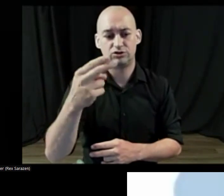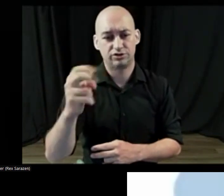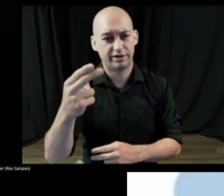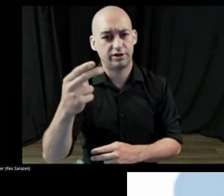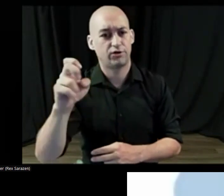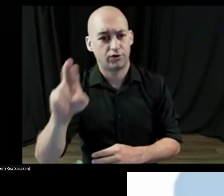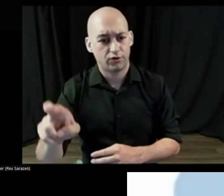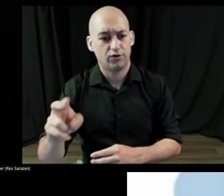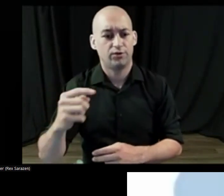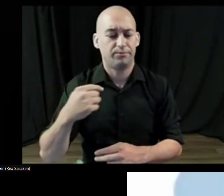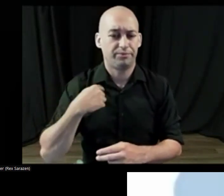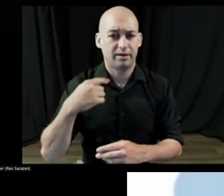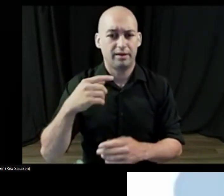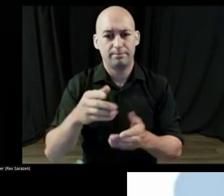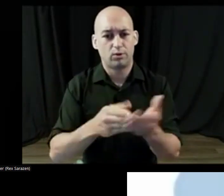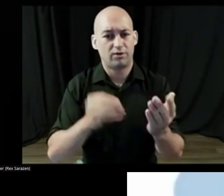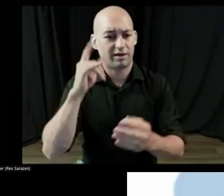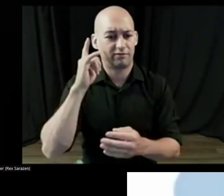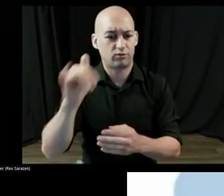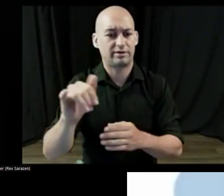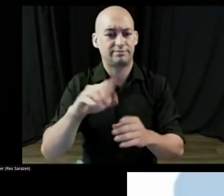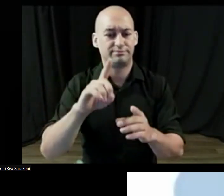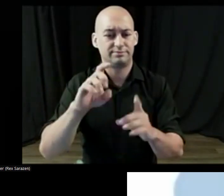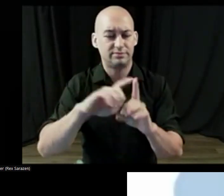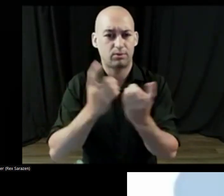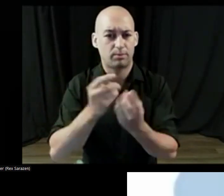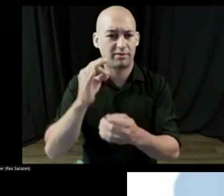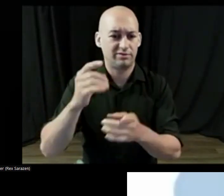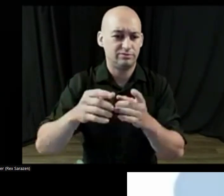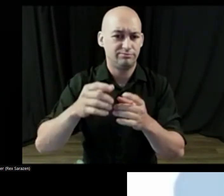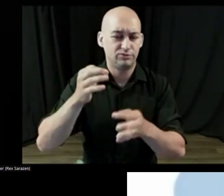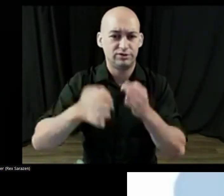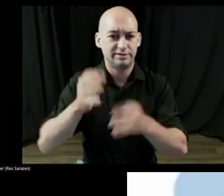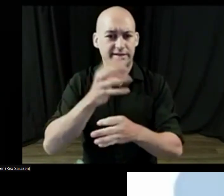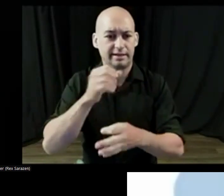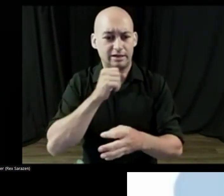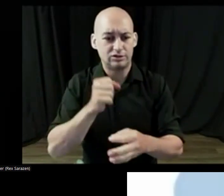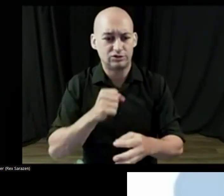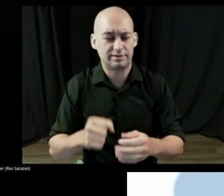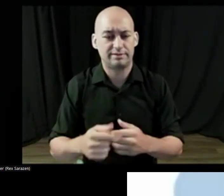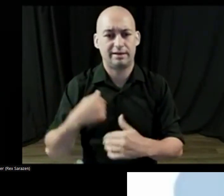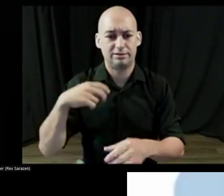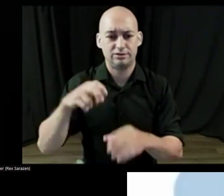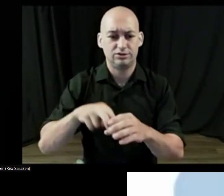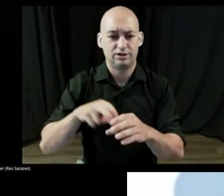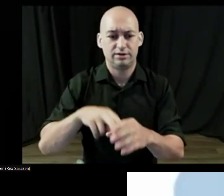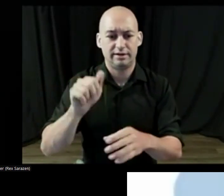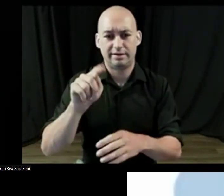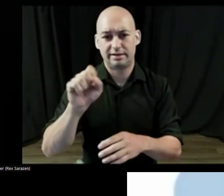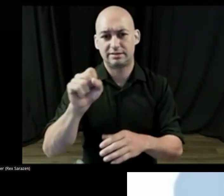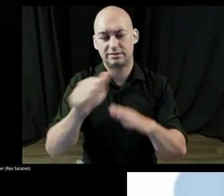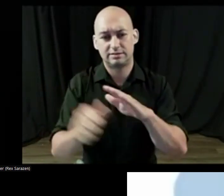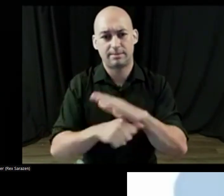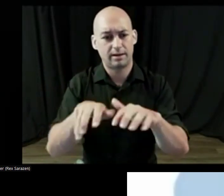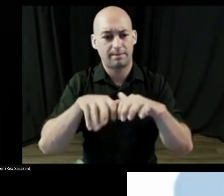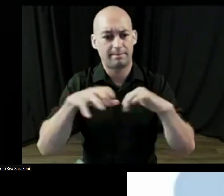at Justice and Aging. I'm also chairing the HCBS subcommittee this year. And thank you everyone for